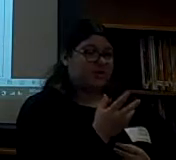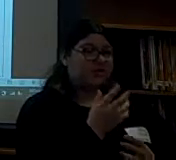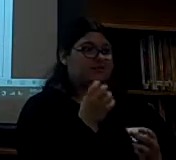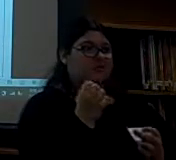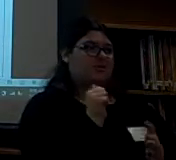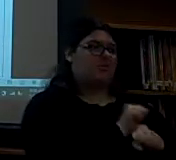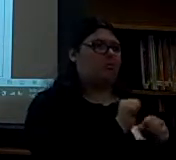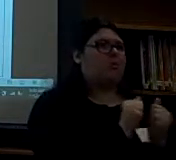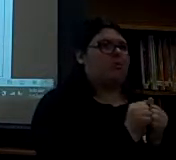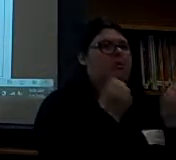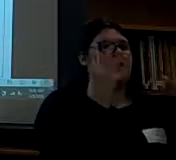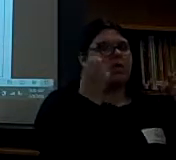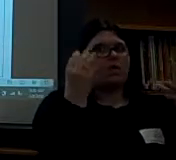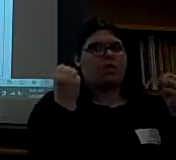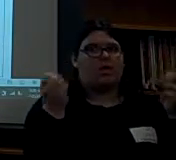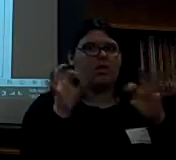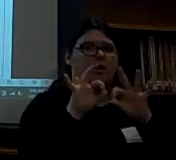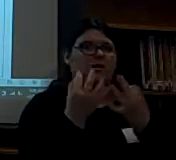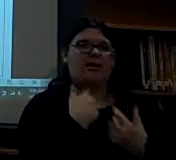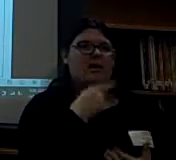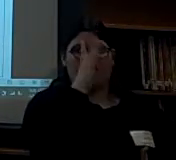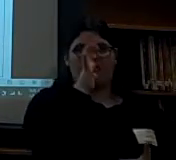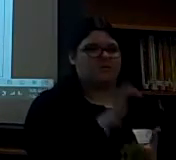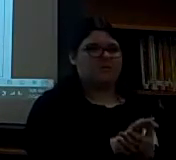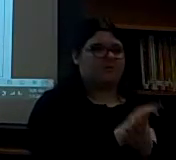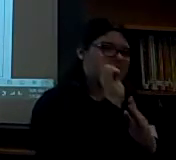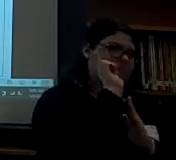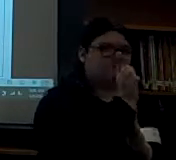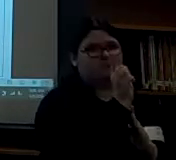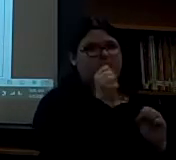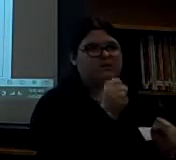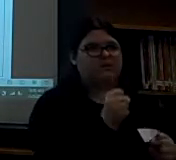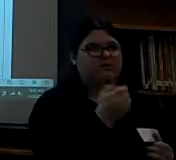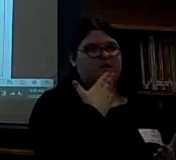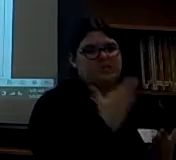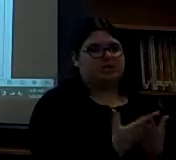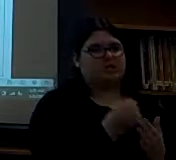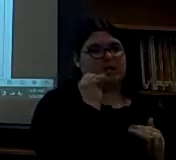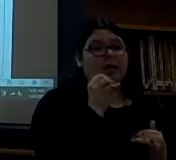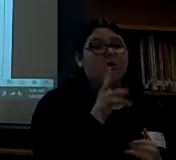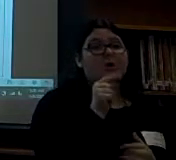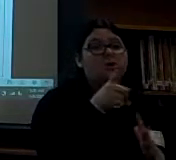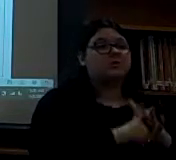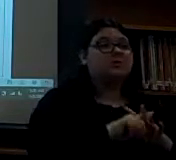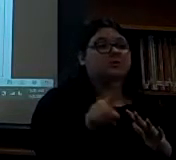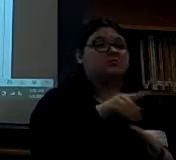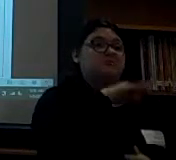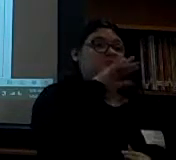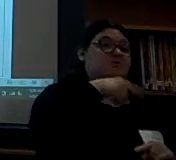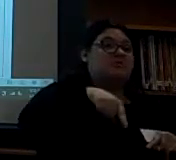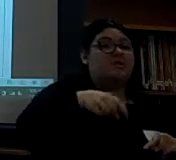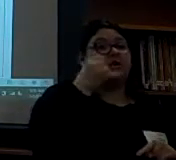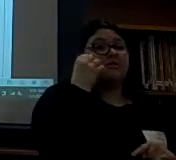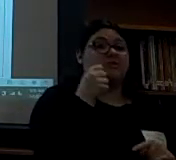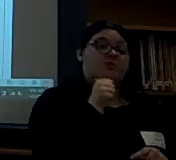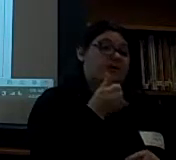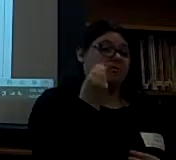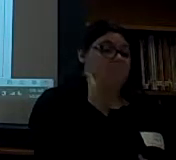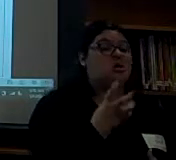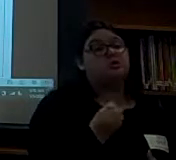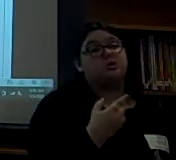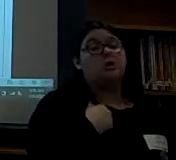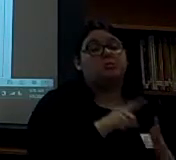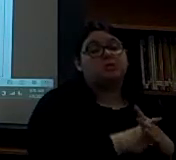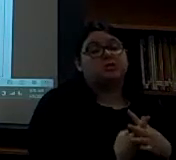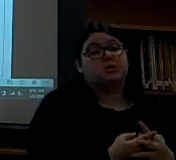and hundreds of families, I do not believe that the in-the-moment strategy is the way to go. But you'll leave here frustrated and anxious if I don't tell you the in-the-moment strategy, so I'm